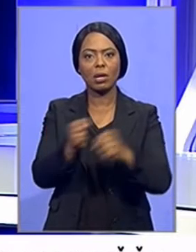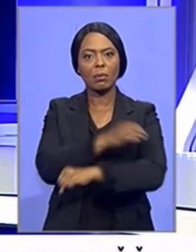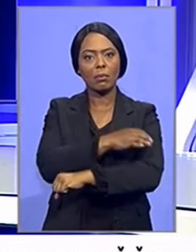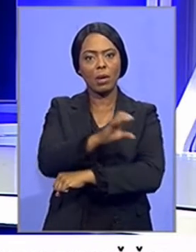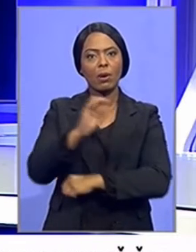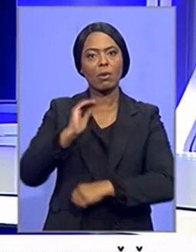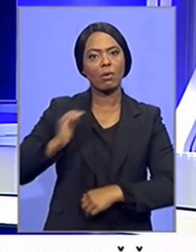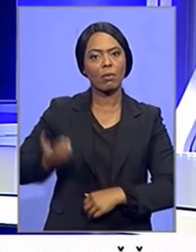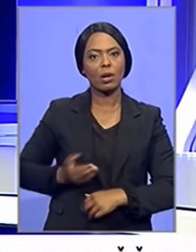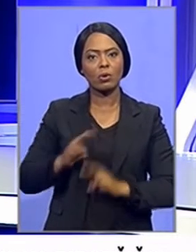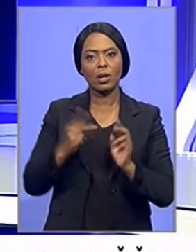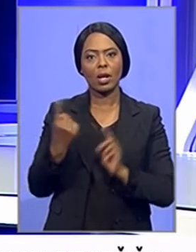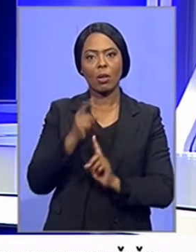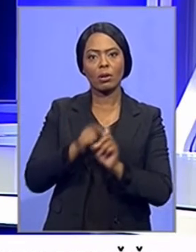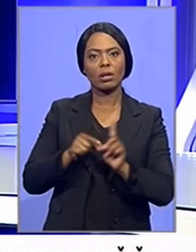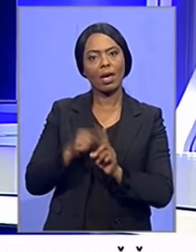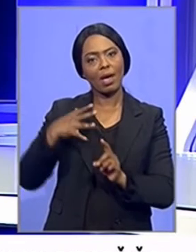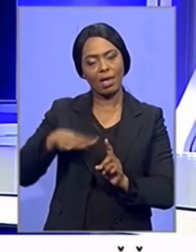ka yena.